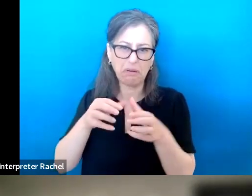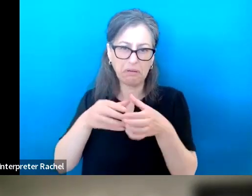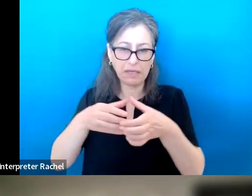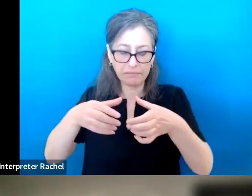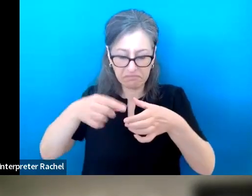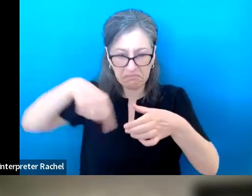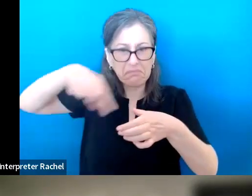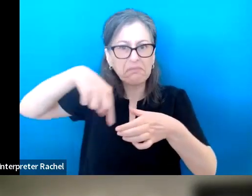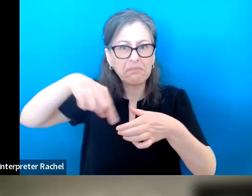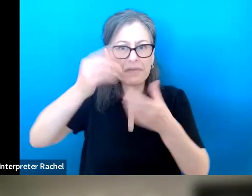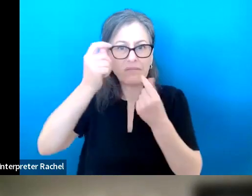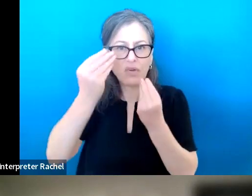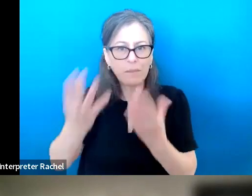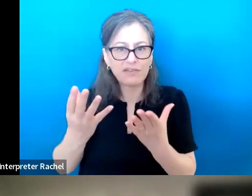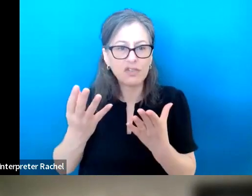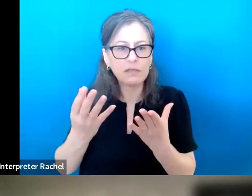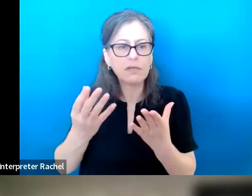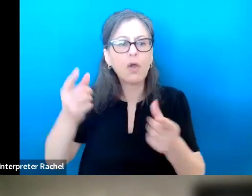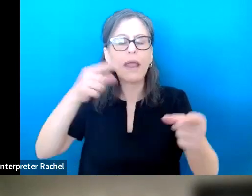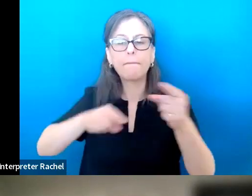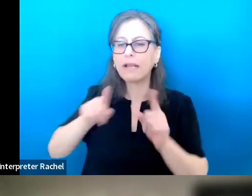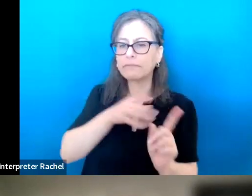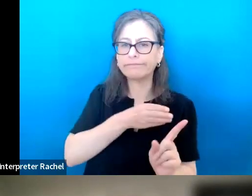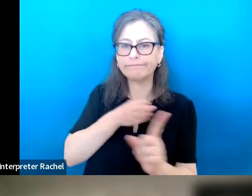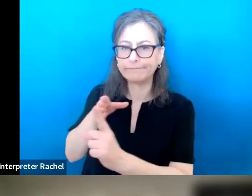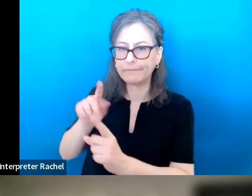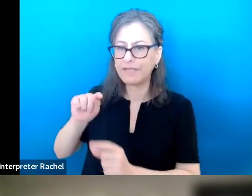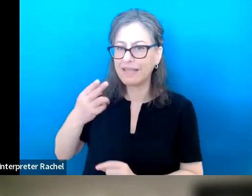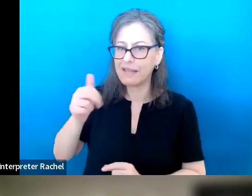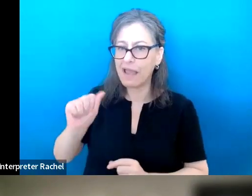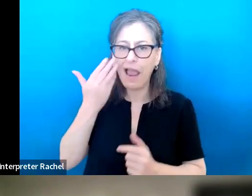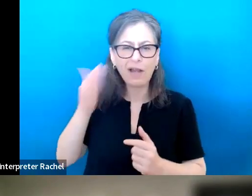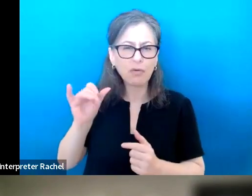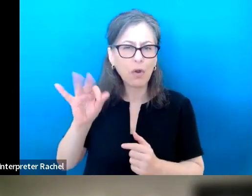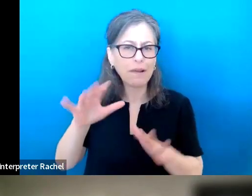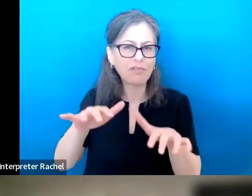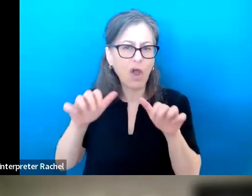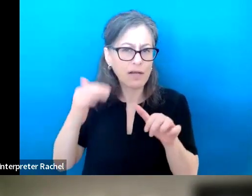So Thea, back to you. So what I don't know if our audience knows is that,